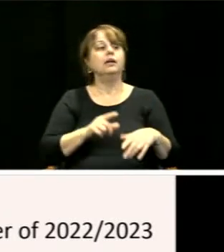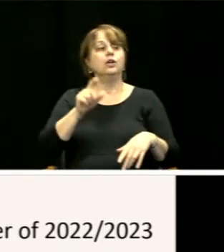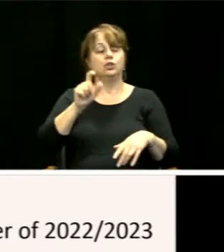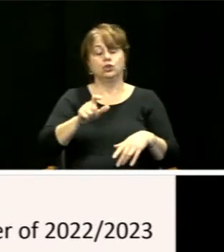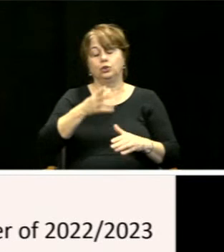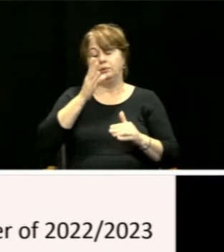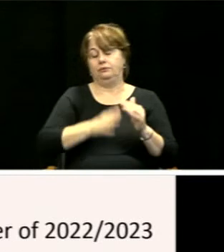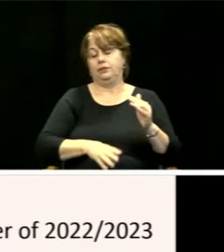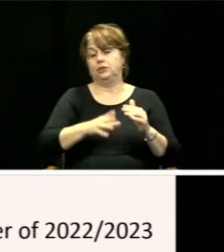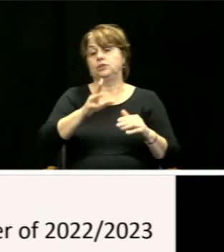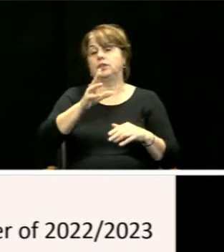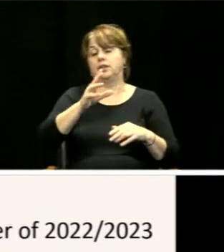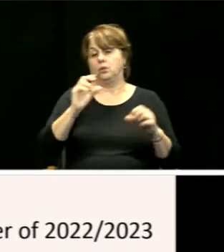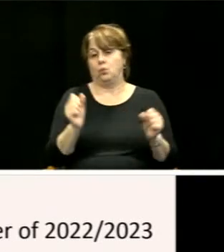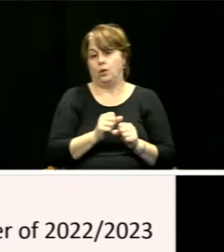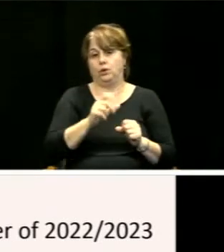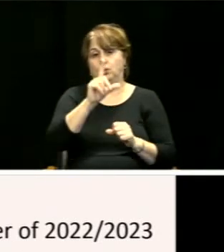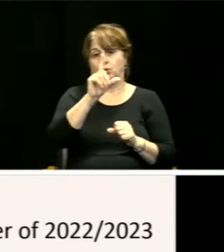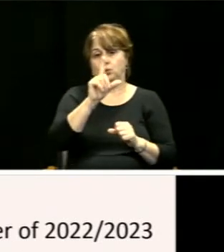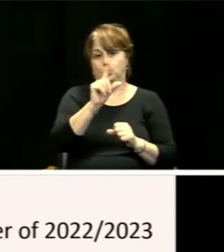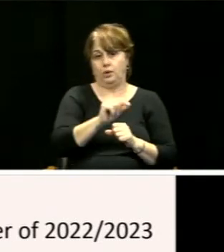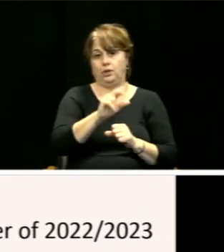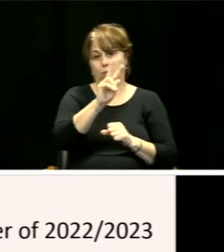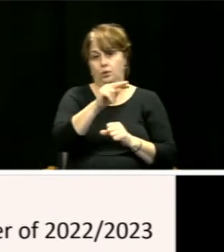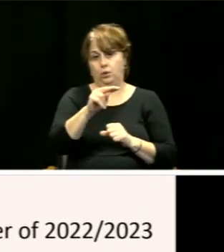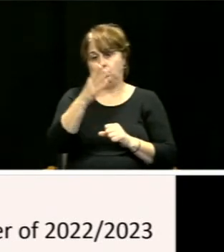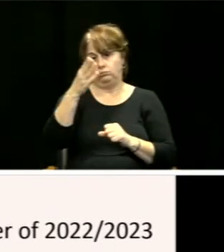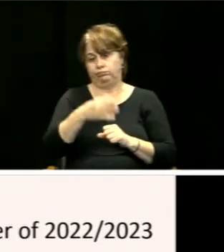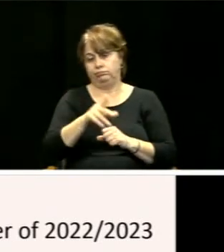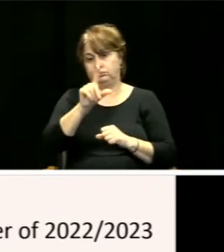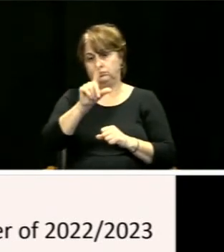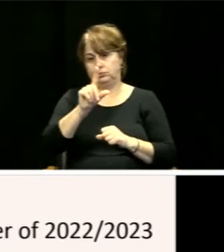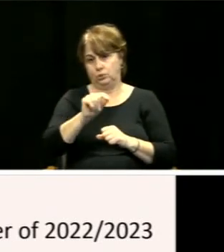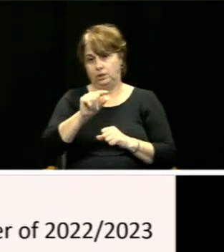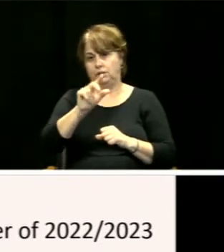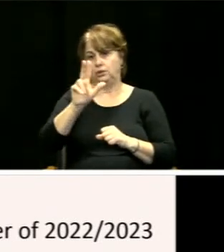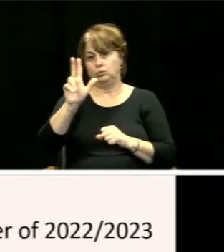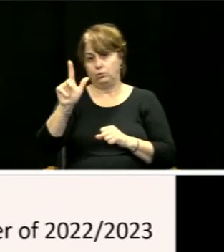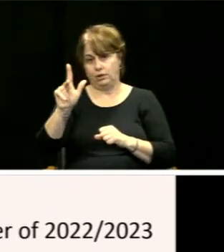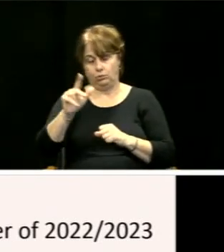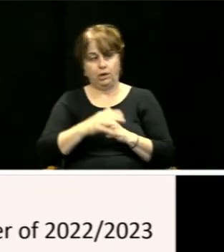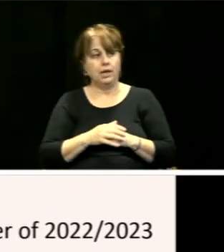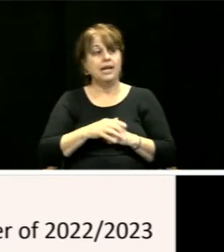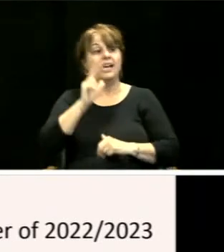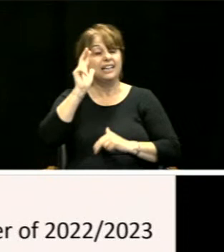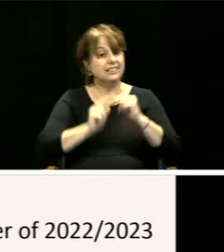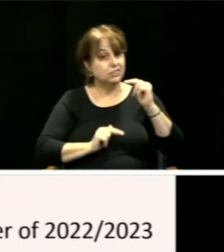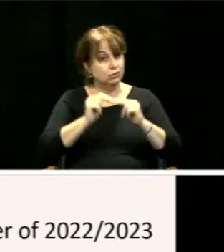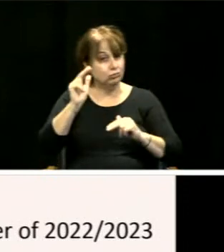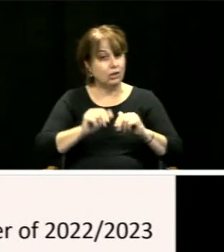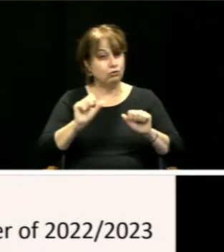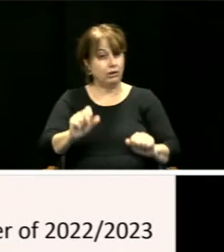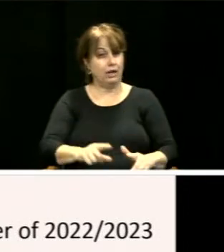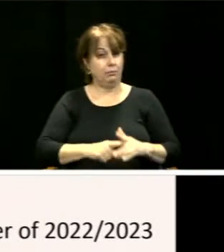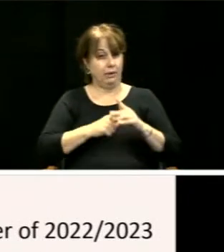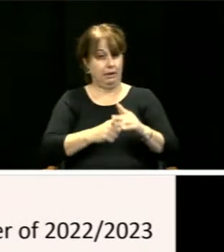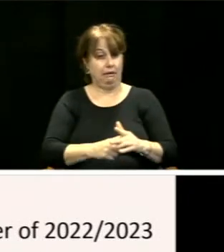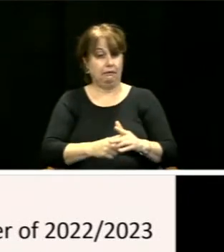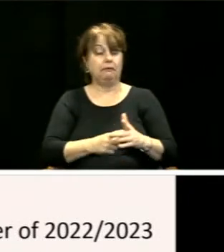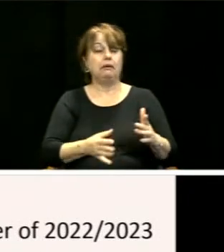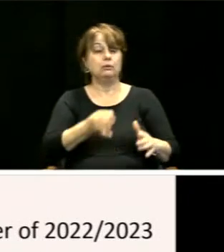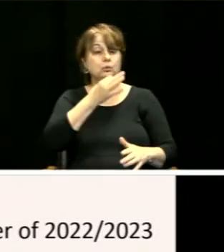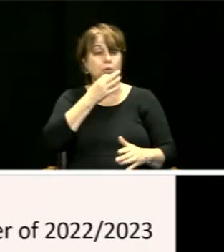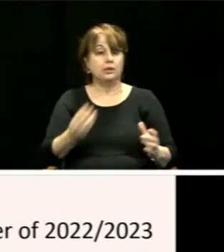of 2022 and 2023. And then construction could potentially begin as soon as the spring